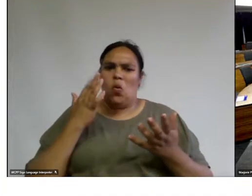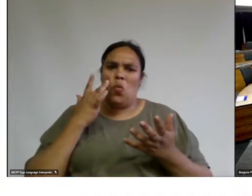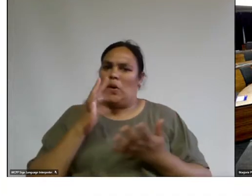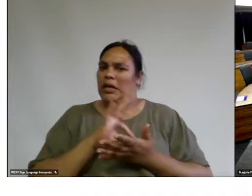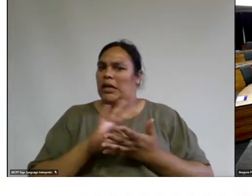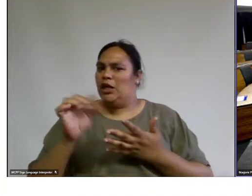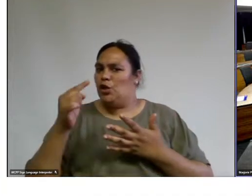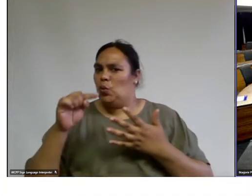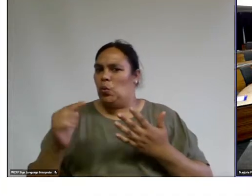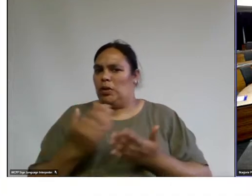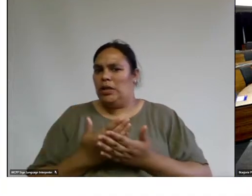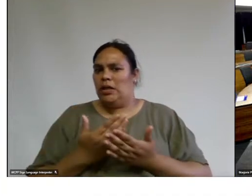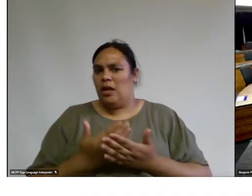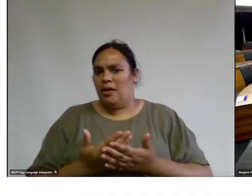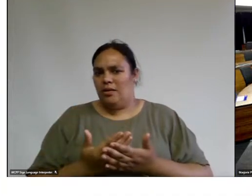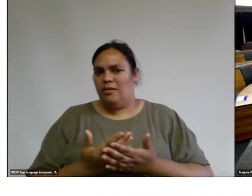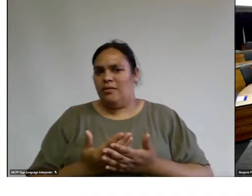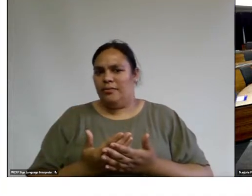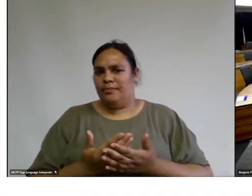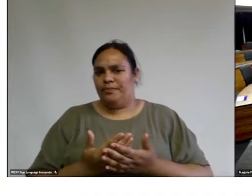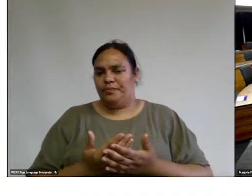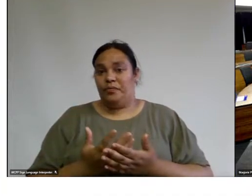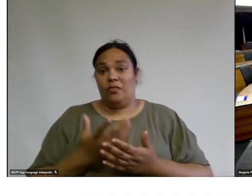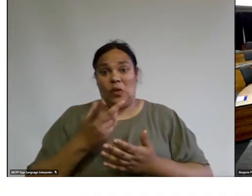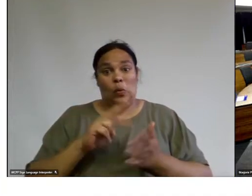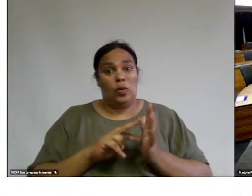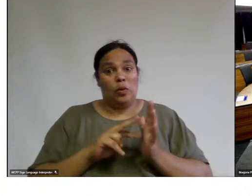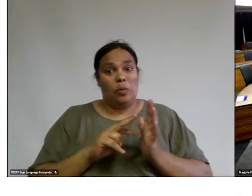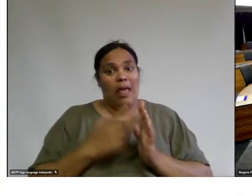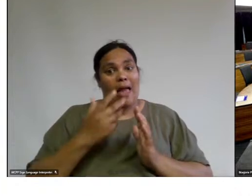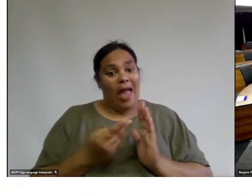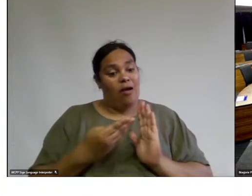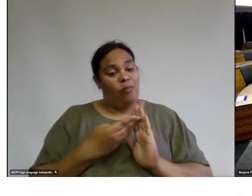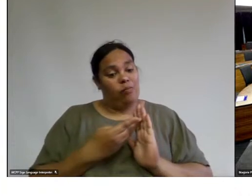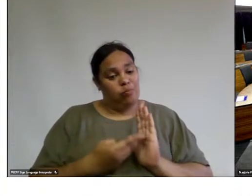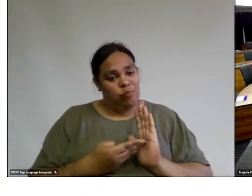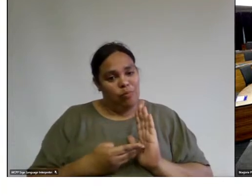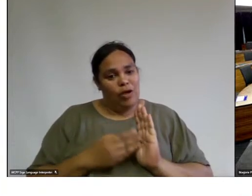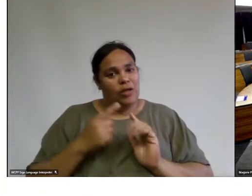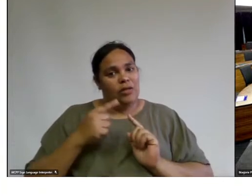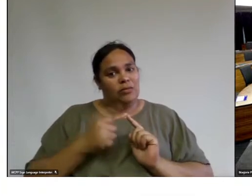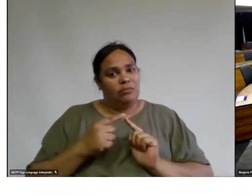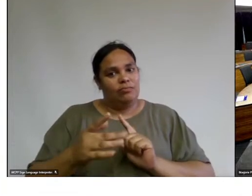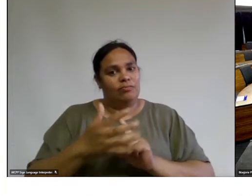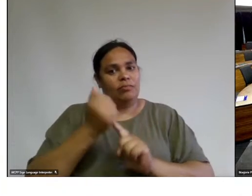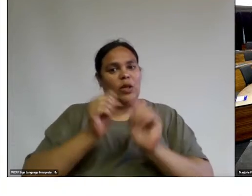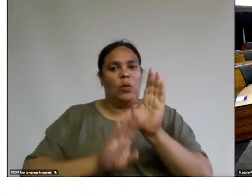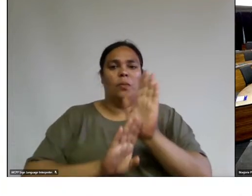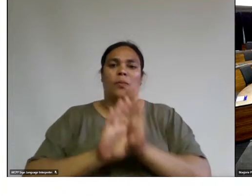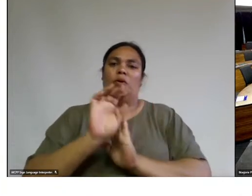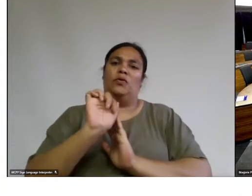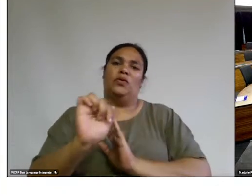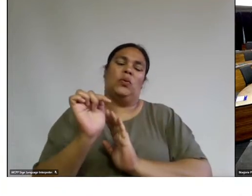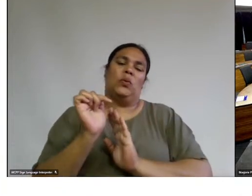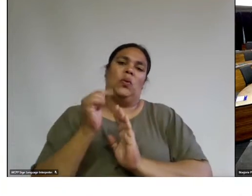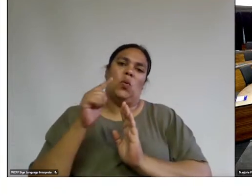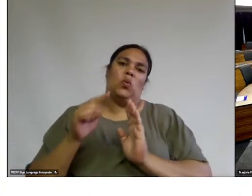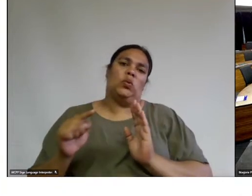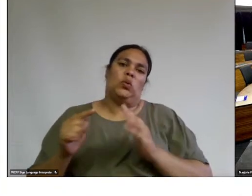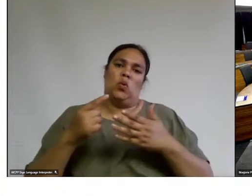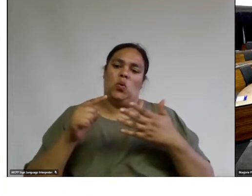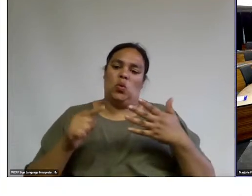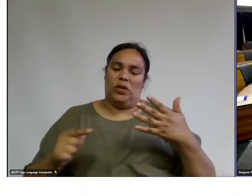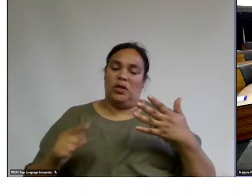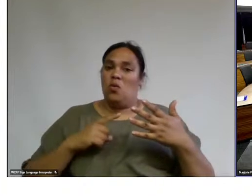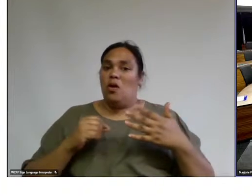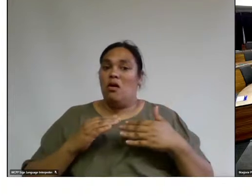have, are there plans in place towards actually improving the audit?